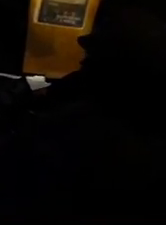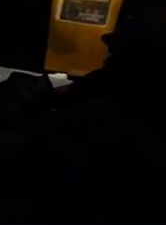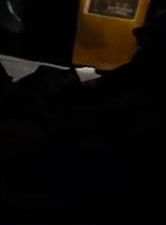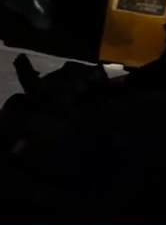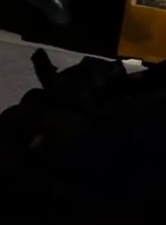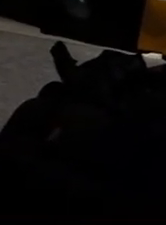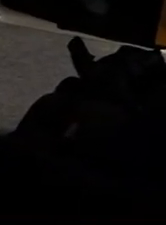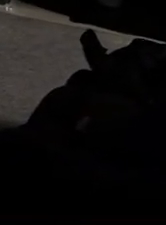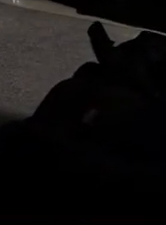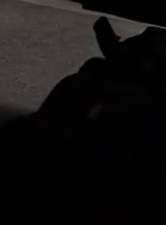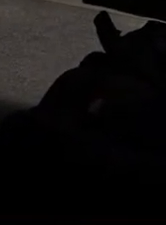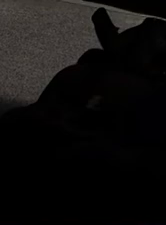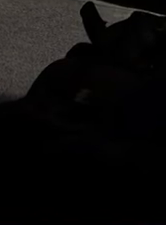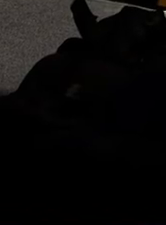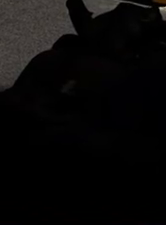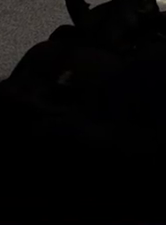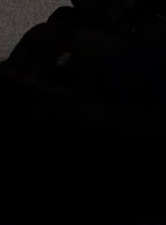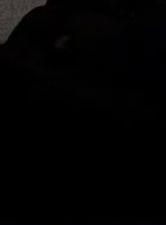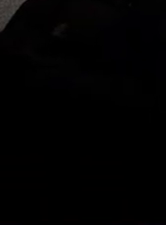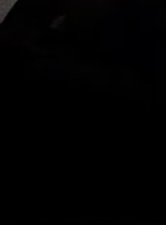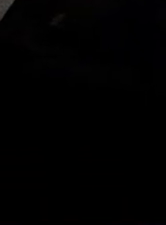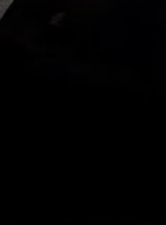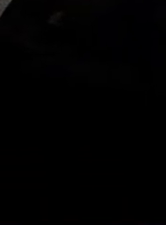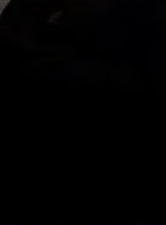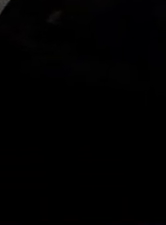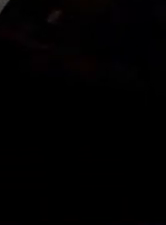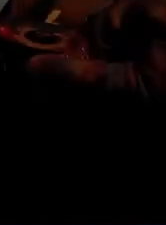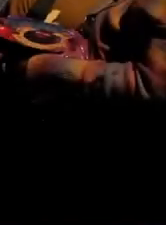Some of us wasn't able to sit down.